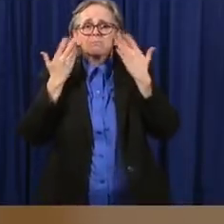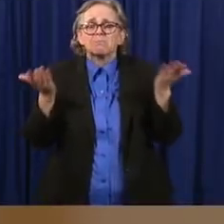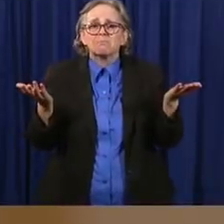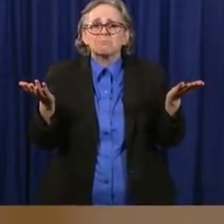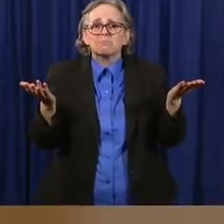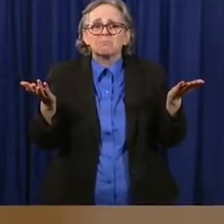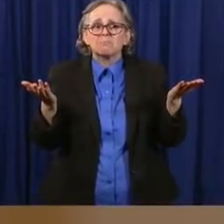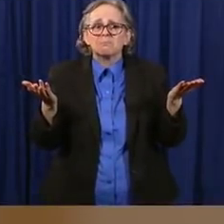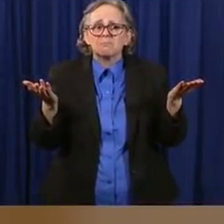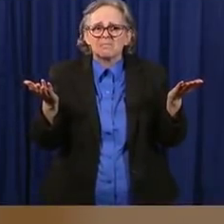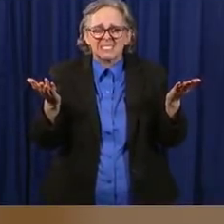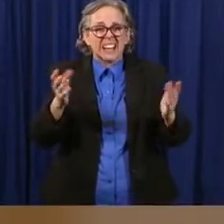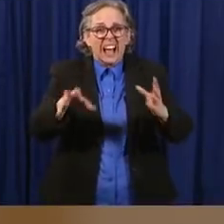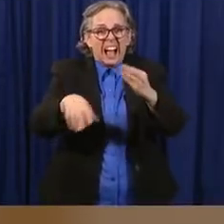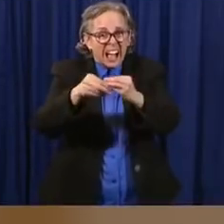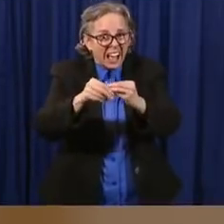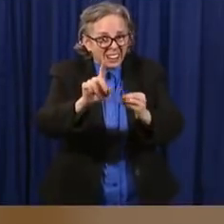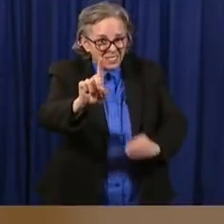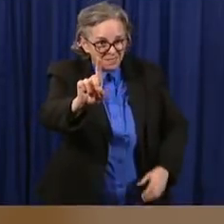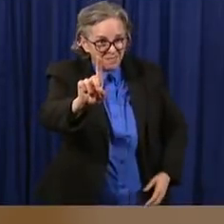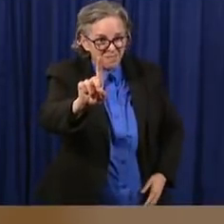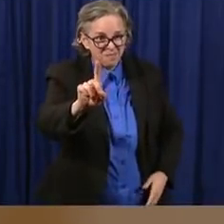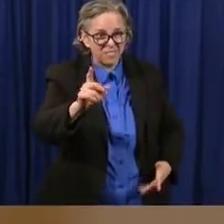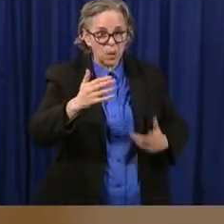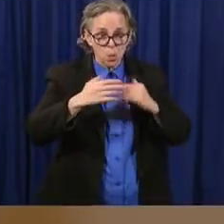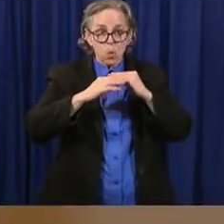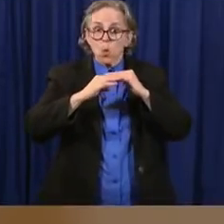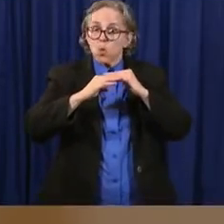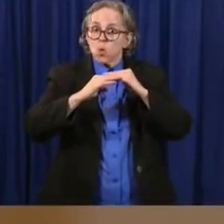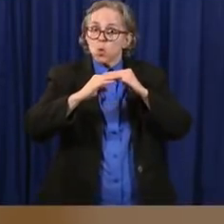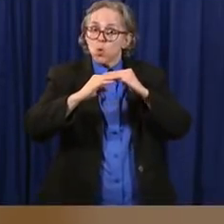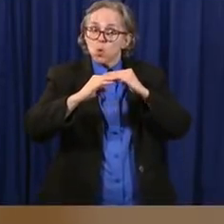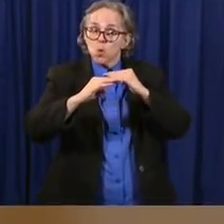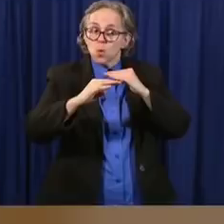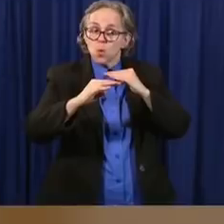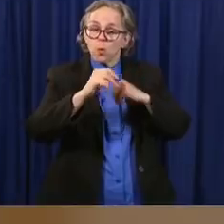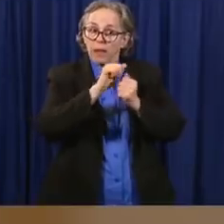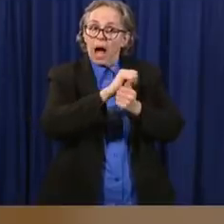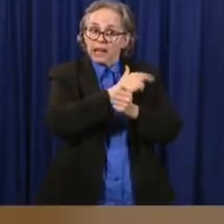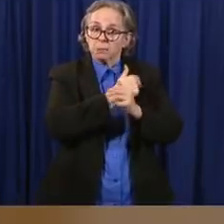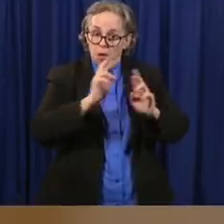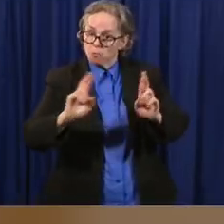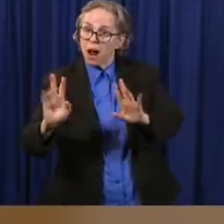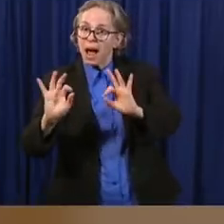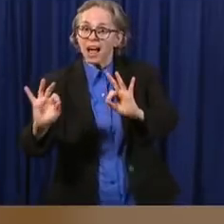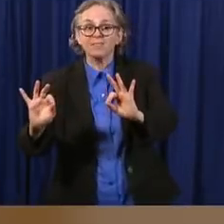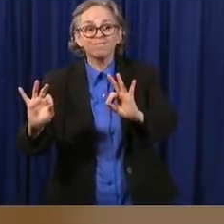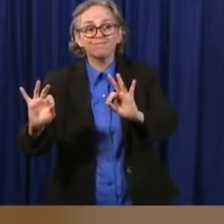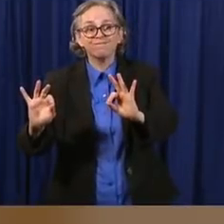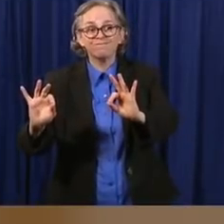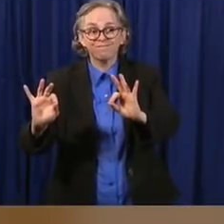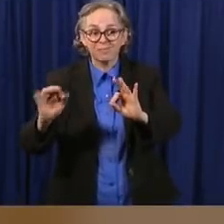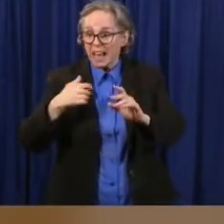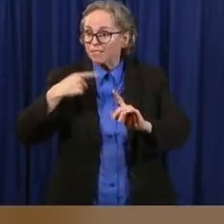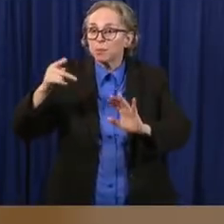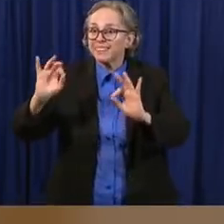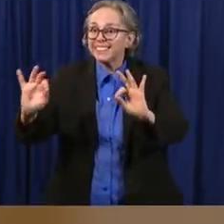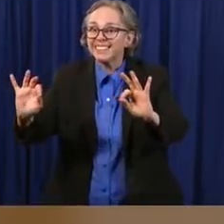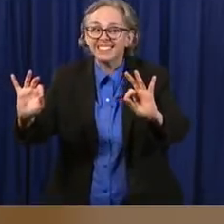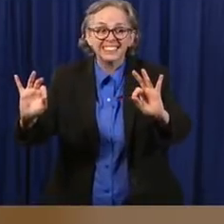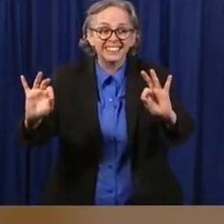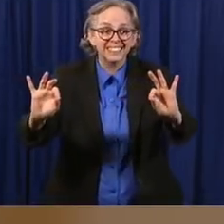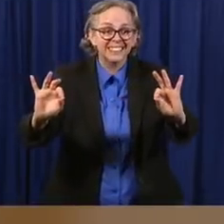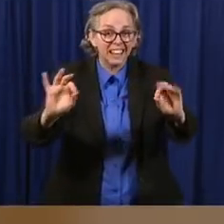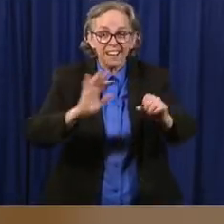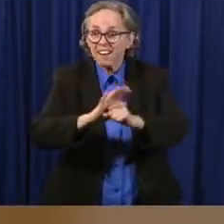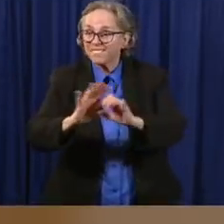once we're stabilized, our hospitals are built up, we have the PPE we need to handle the emergency responses. We